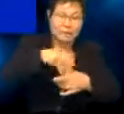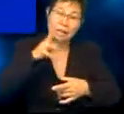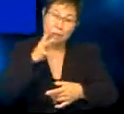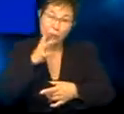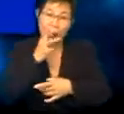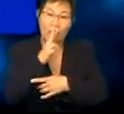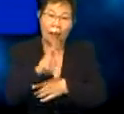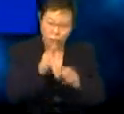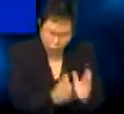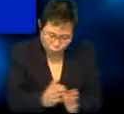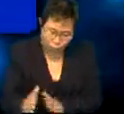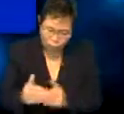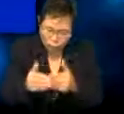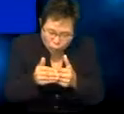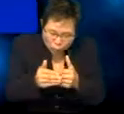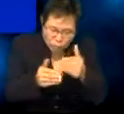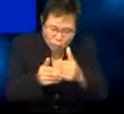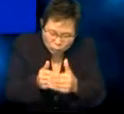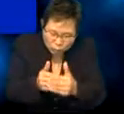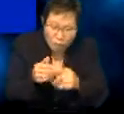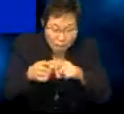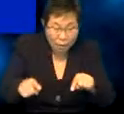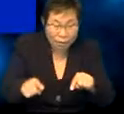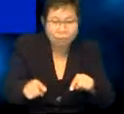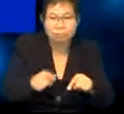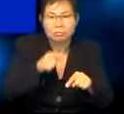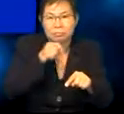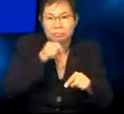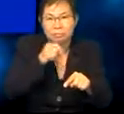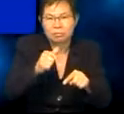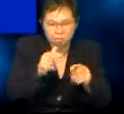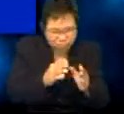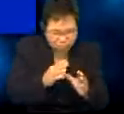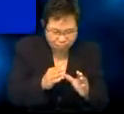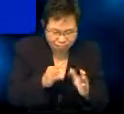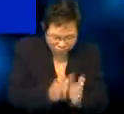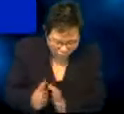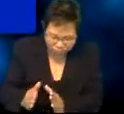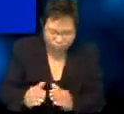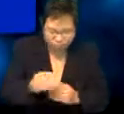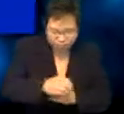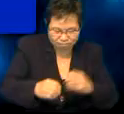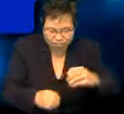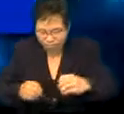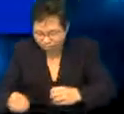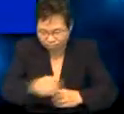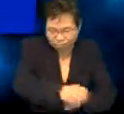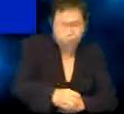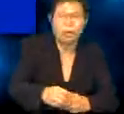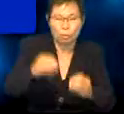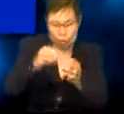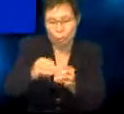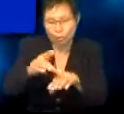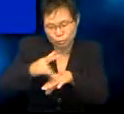Particles in liquids are arranged closely but not in a regular pattern. There